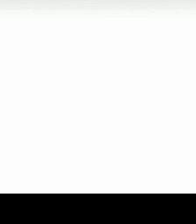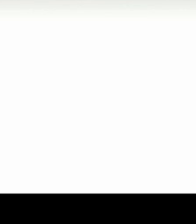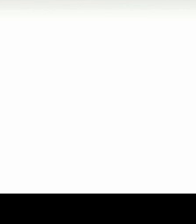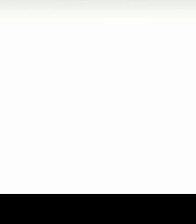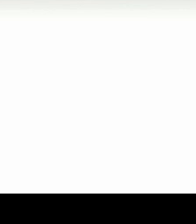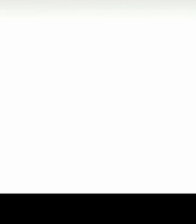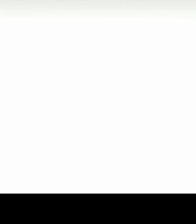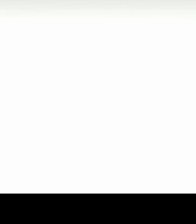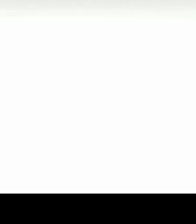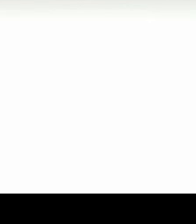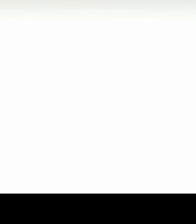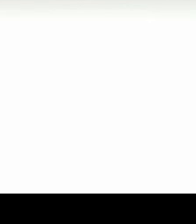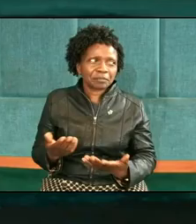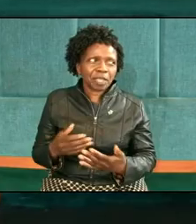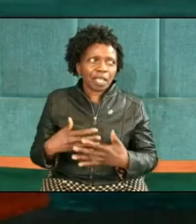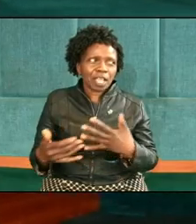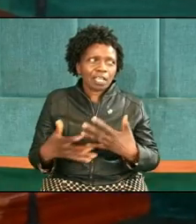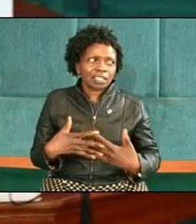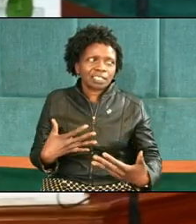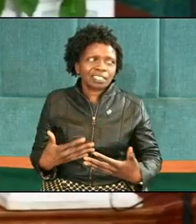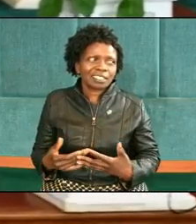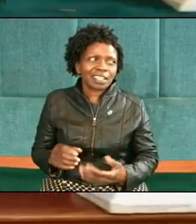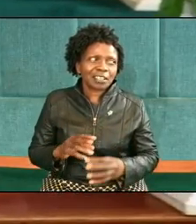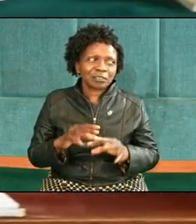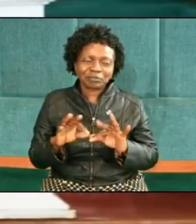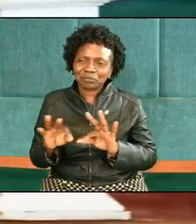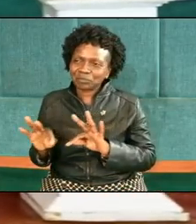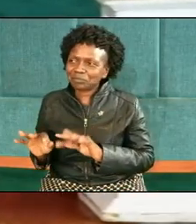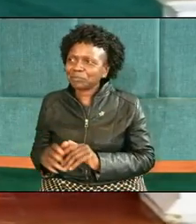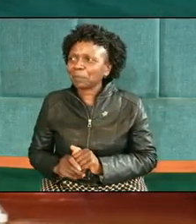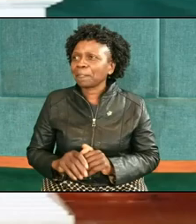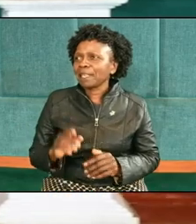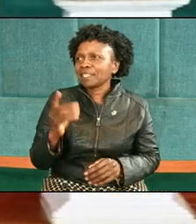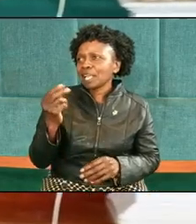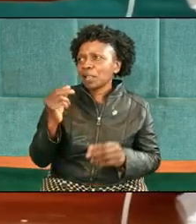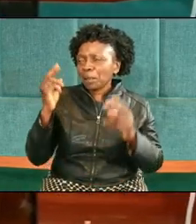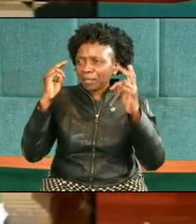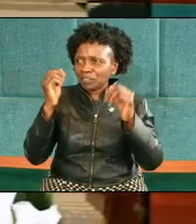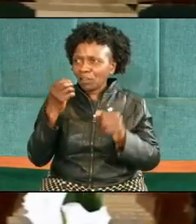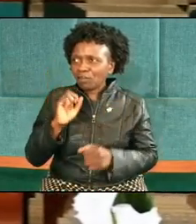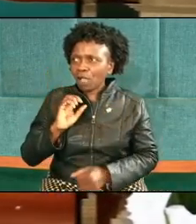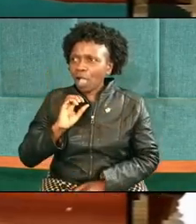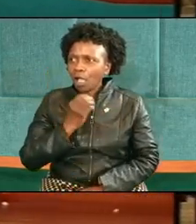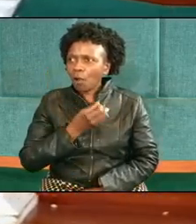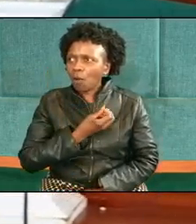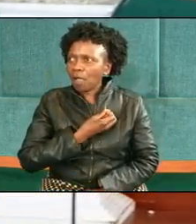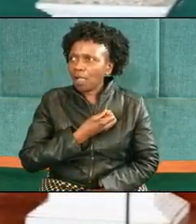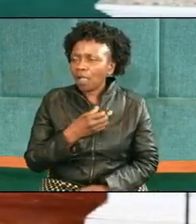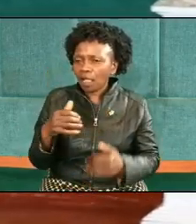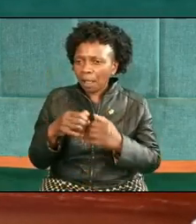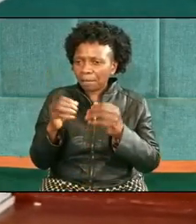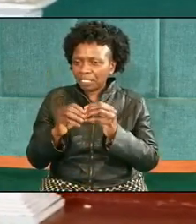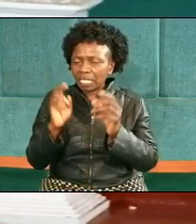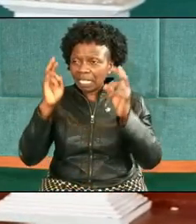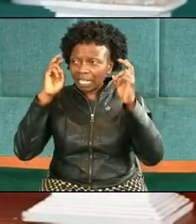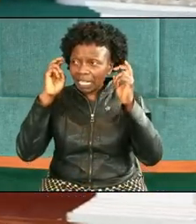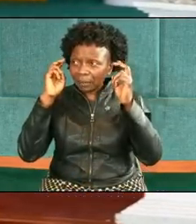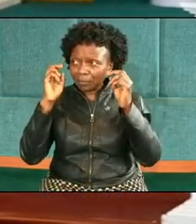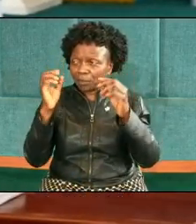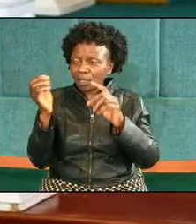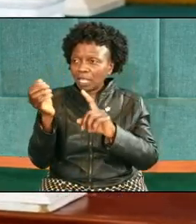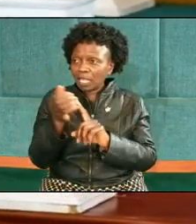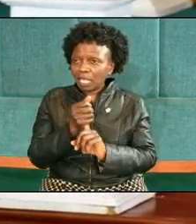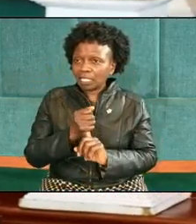another presentation on that second piece of our camp meeting theme,